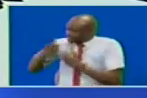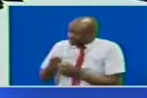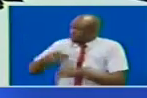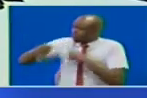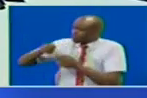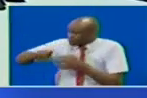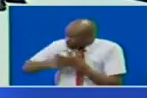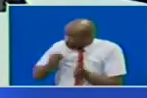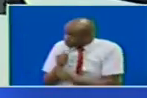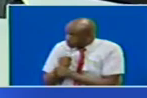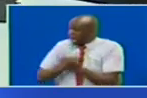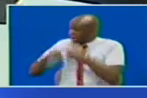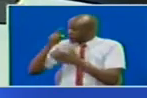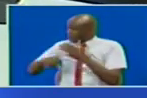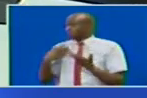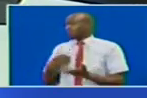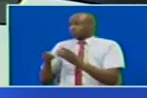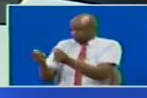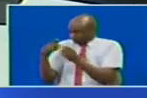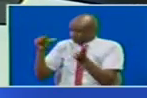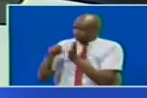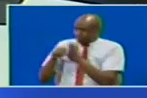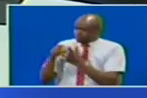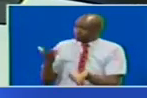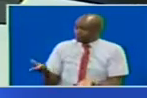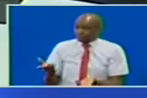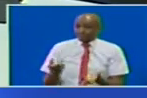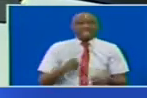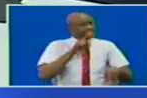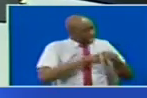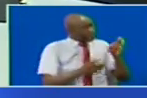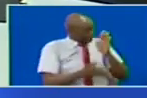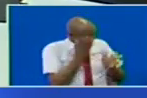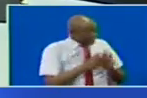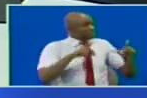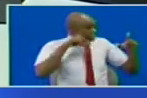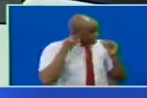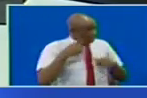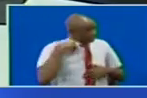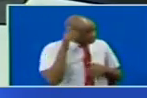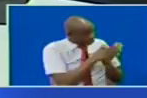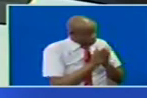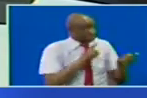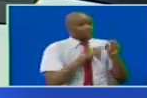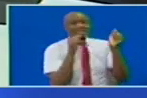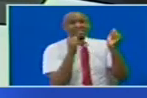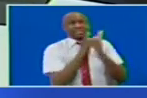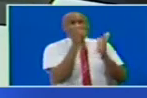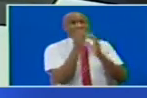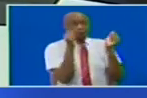bottom of this scandal? Immediately, this matter was brought to me on the 10th of